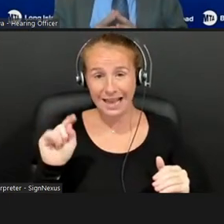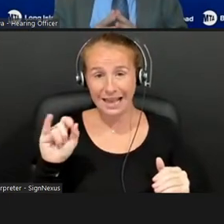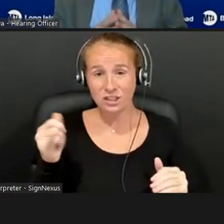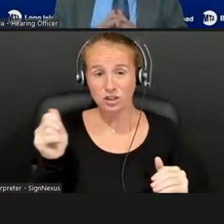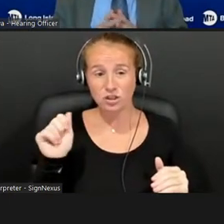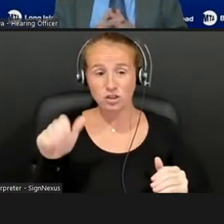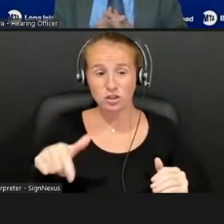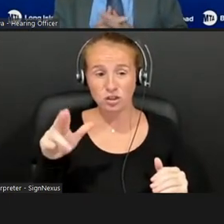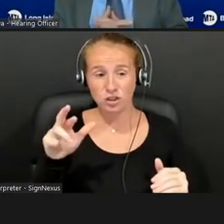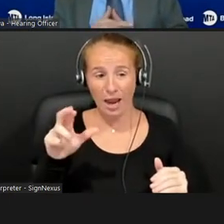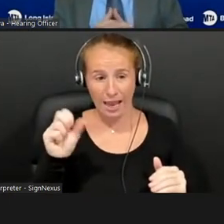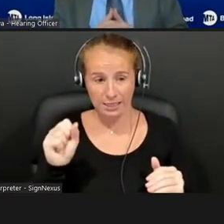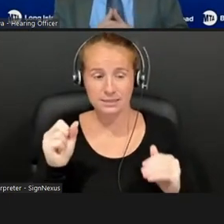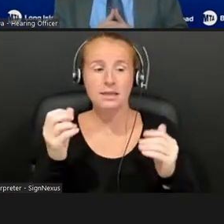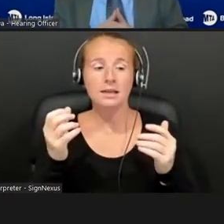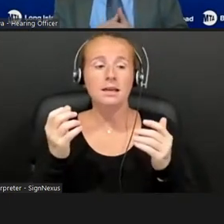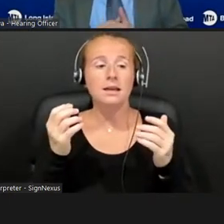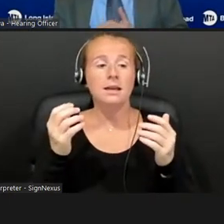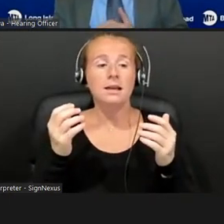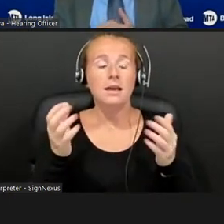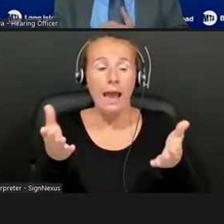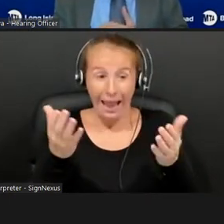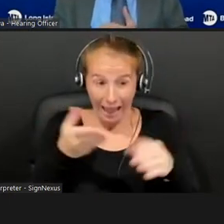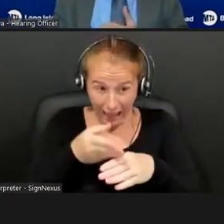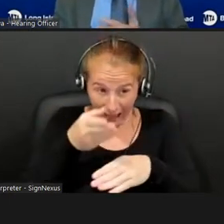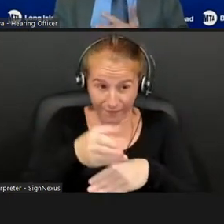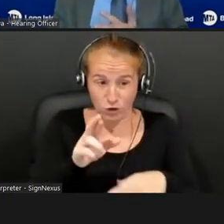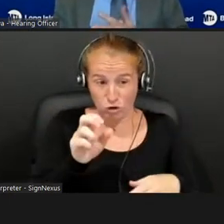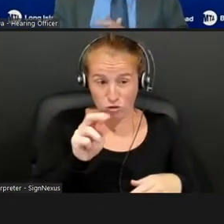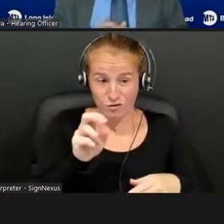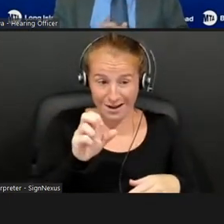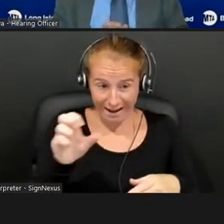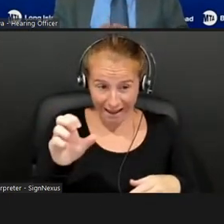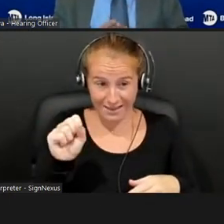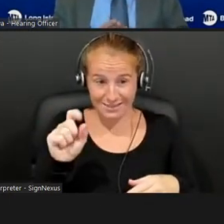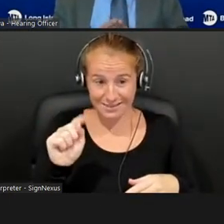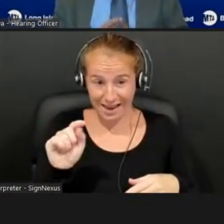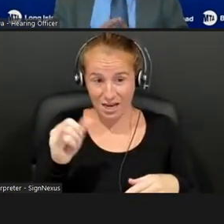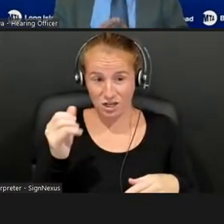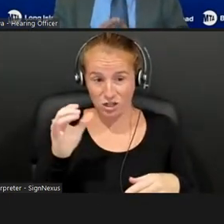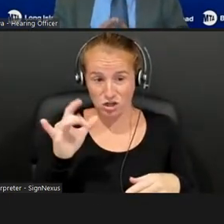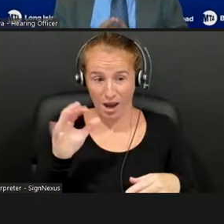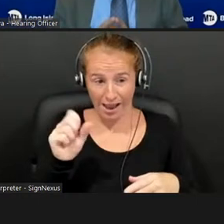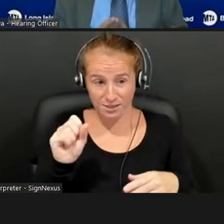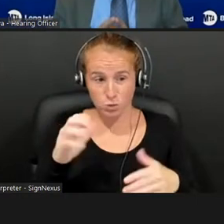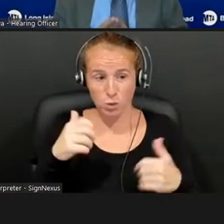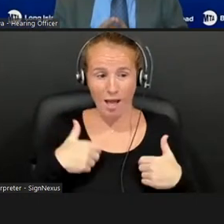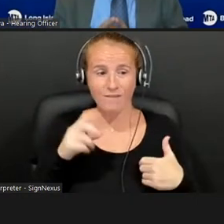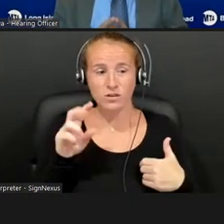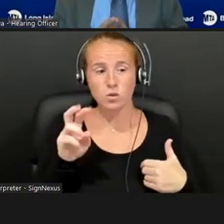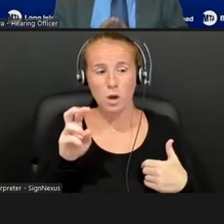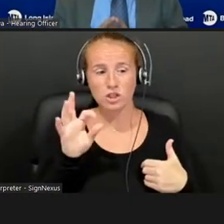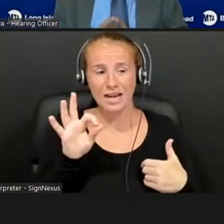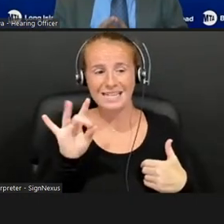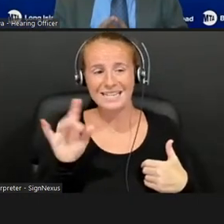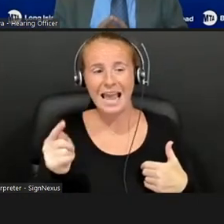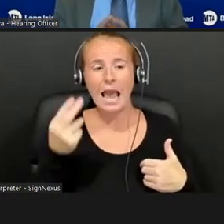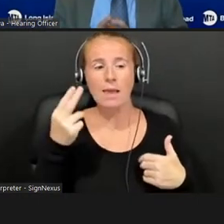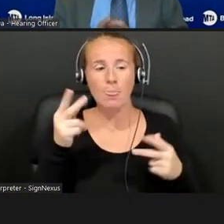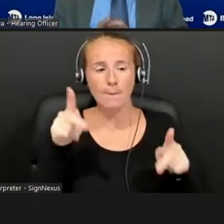our next speaker is Renee St Jacks followed by our 298th speaker